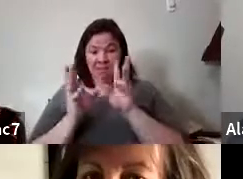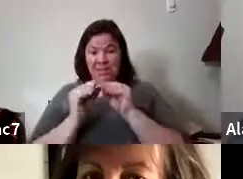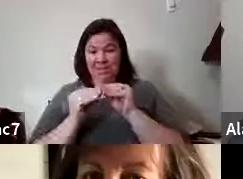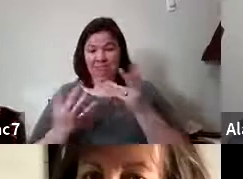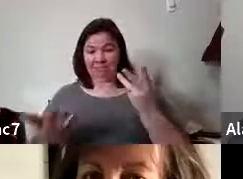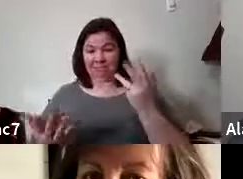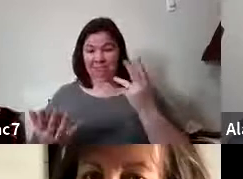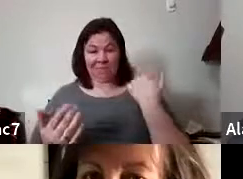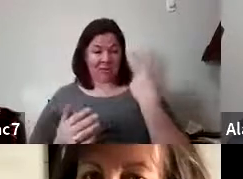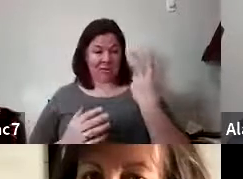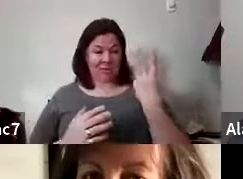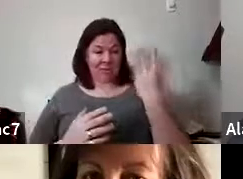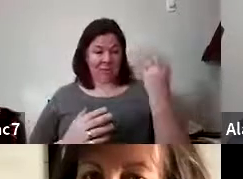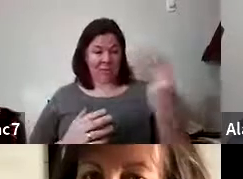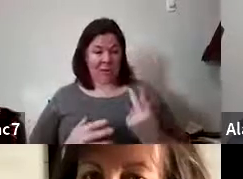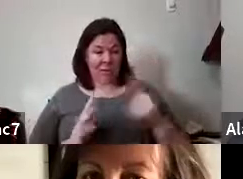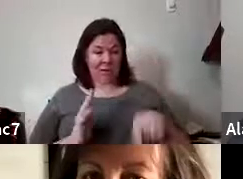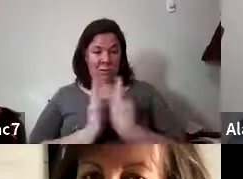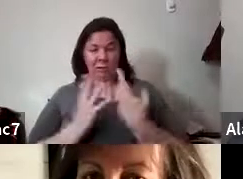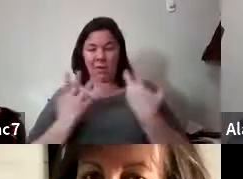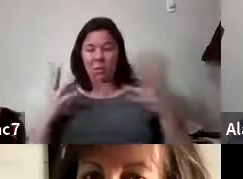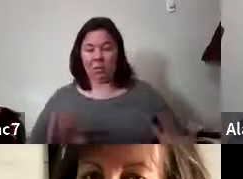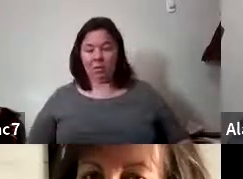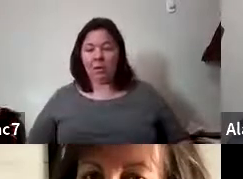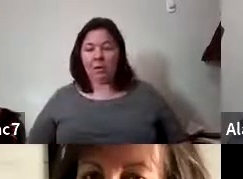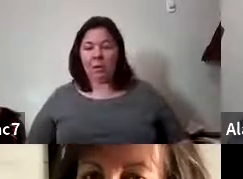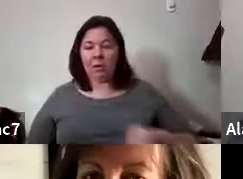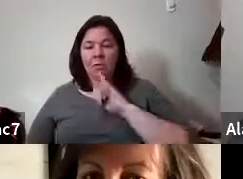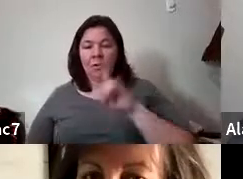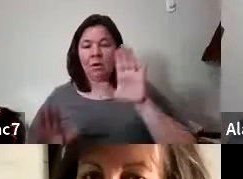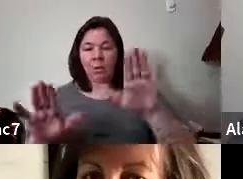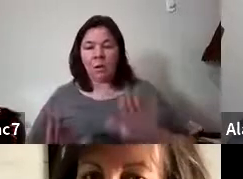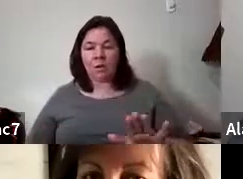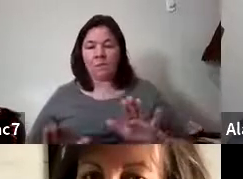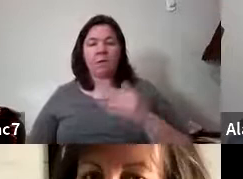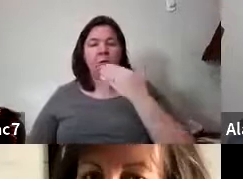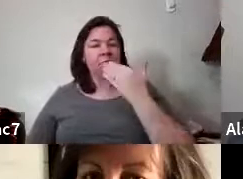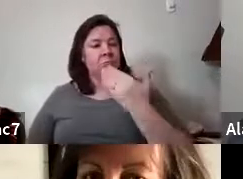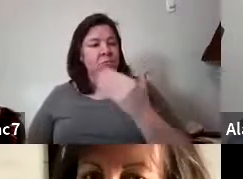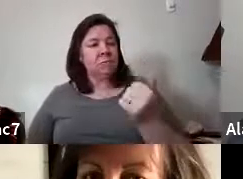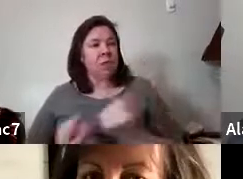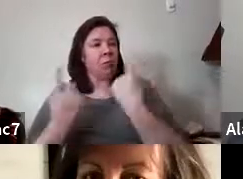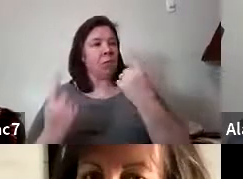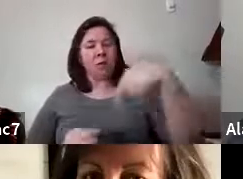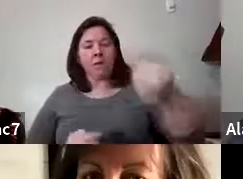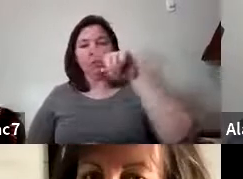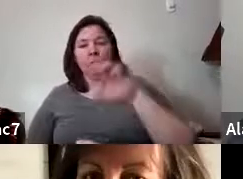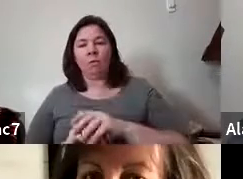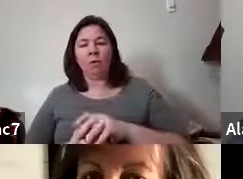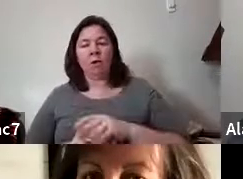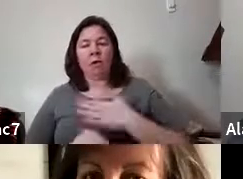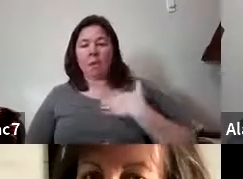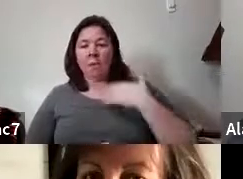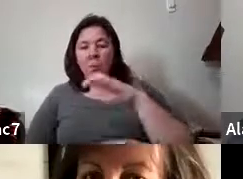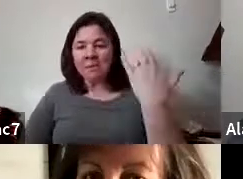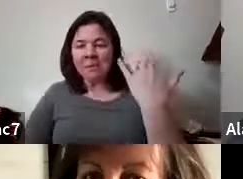in the last 2.5 hours. Absolutely fantastic. Well done to each and every one of you. Merry Christmas. I